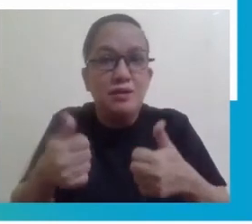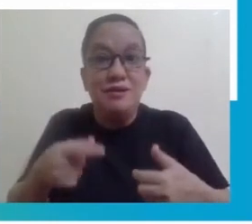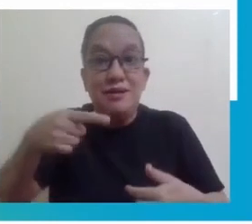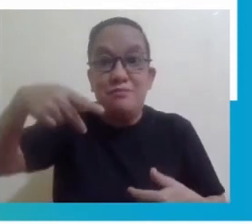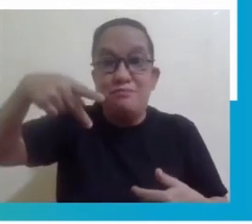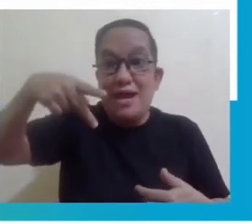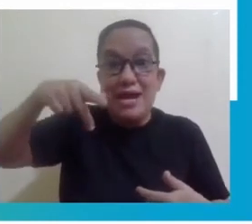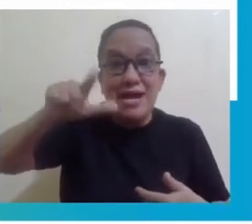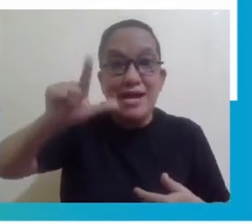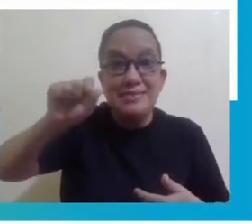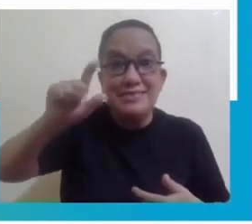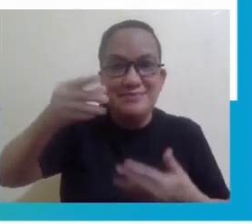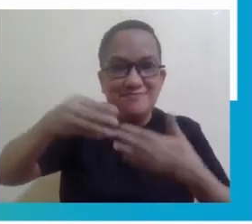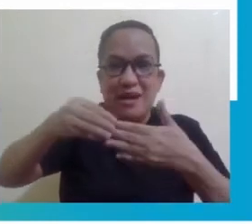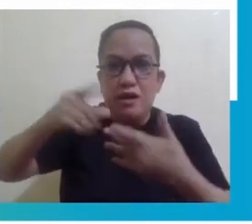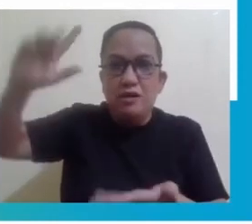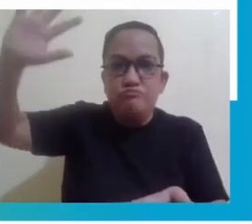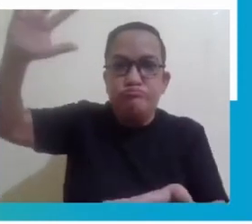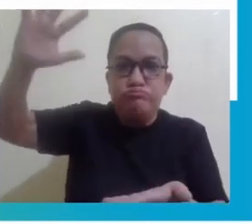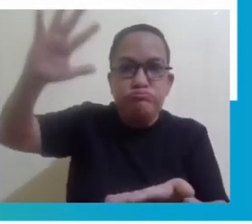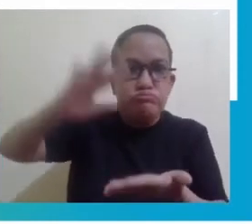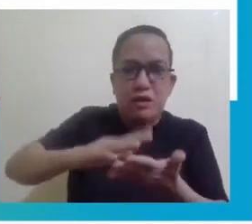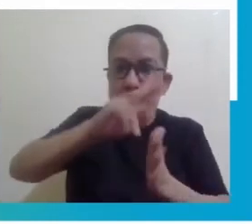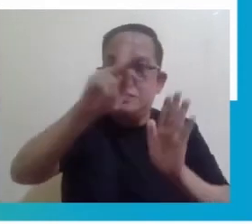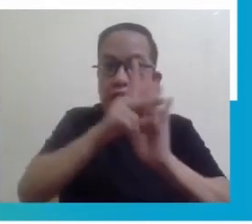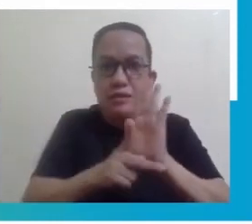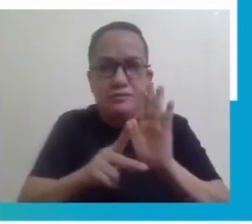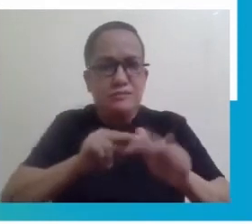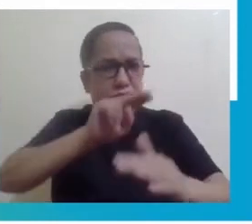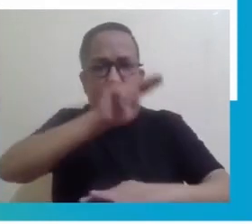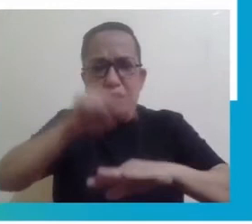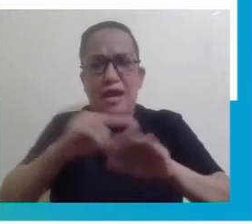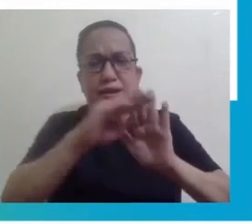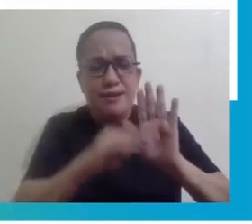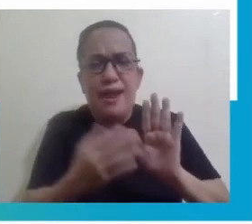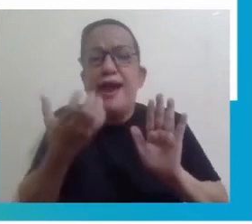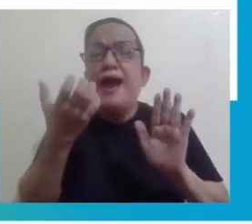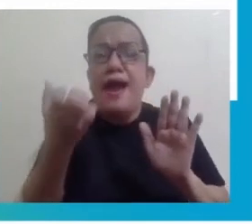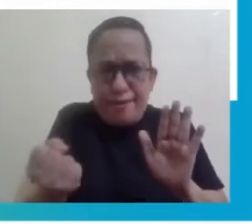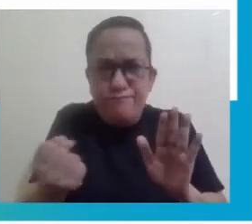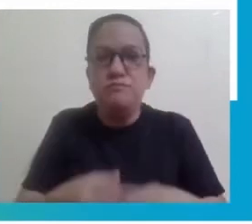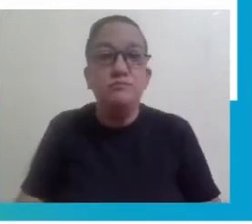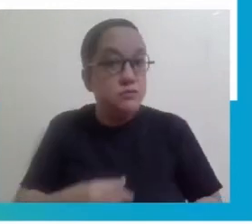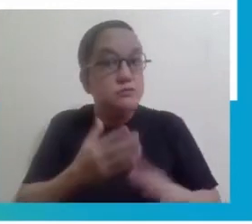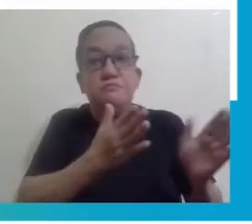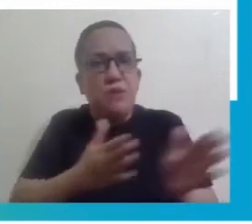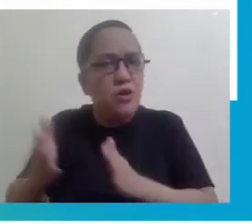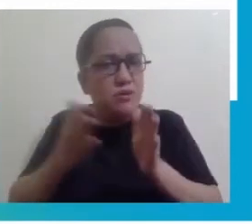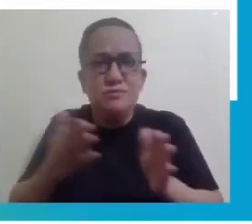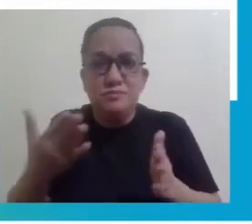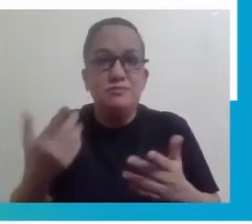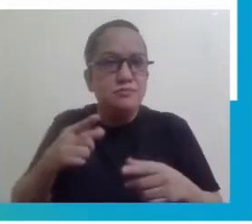reform, national and city level action plans, investment preparation, capacity building, and innovative finance.